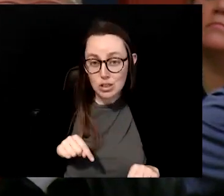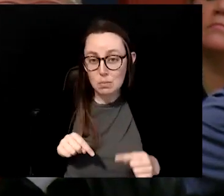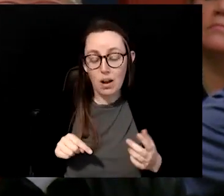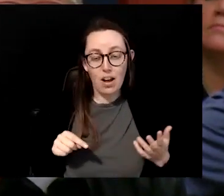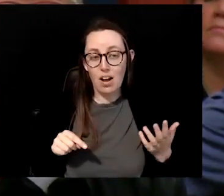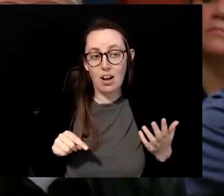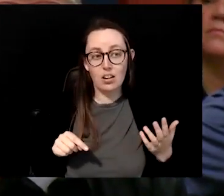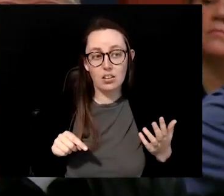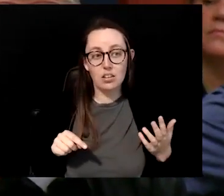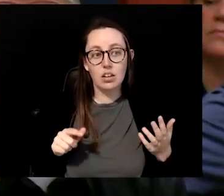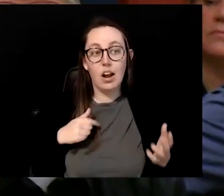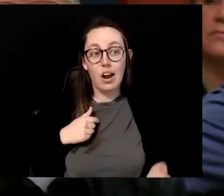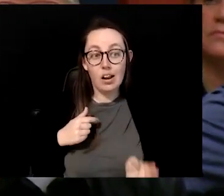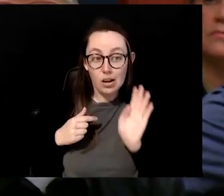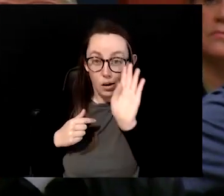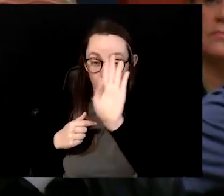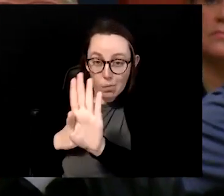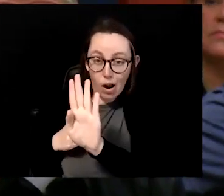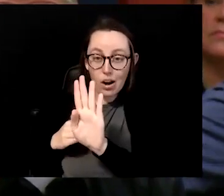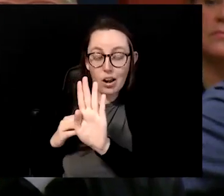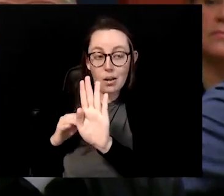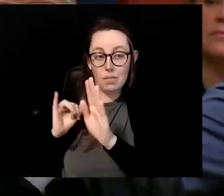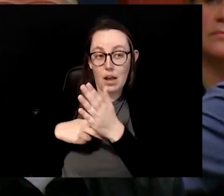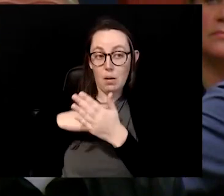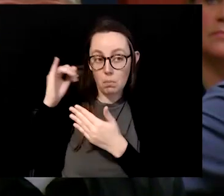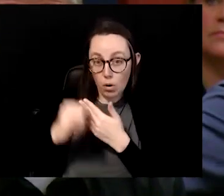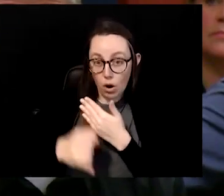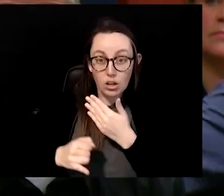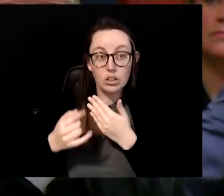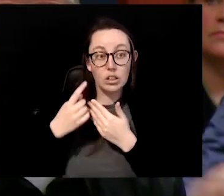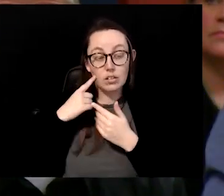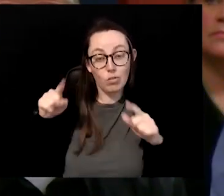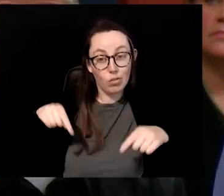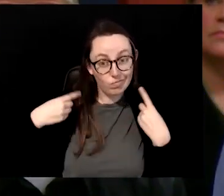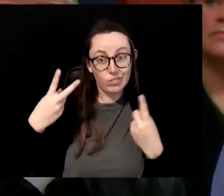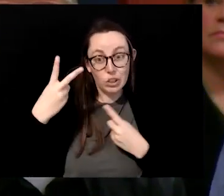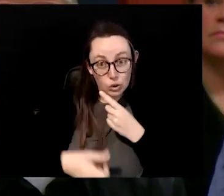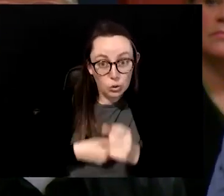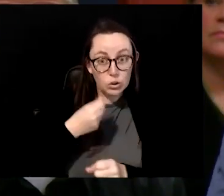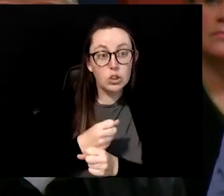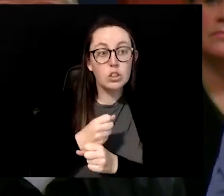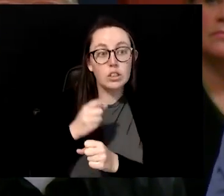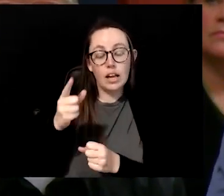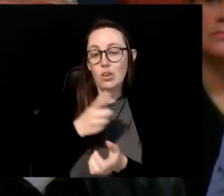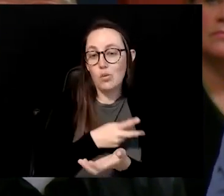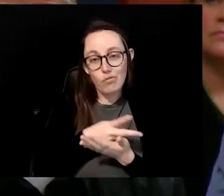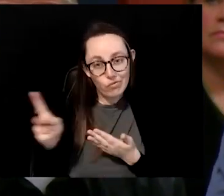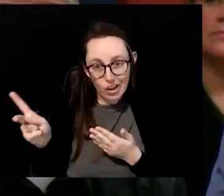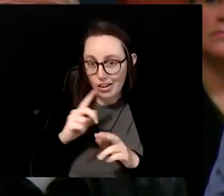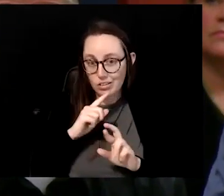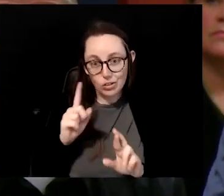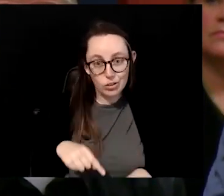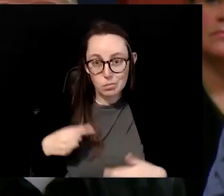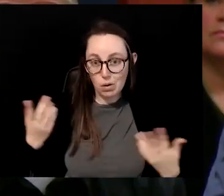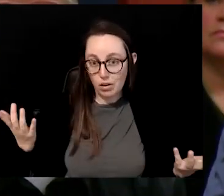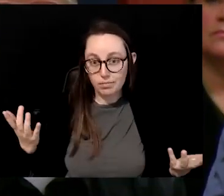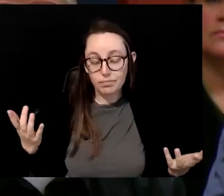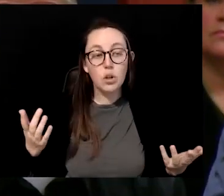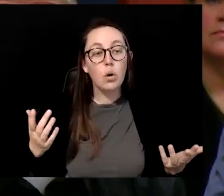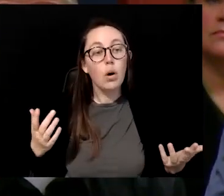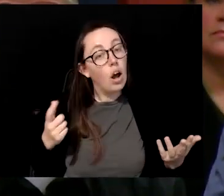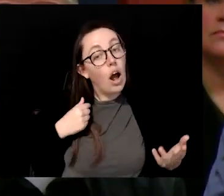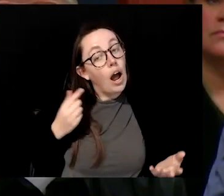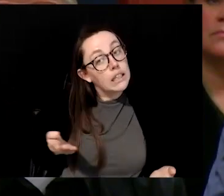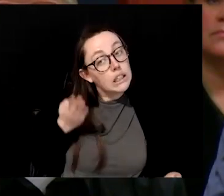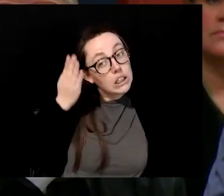the project to your attention in the previous two years so I suggest you read a revised version of the report updated